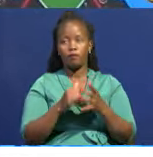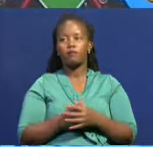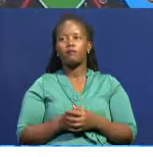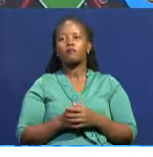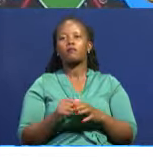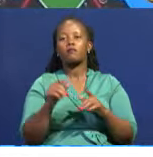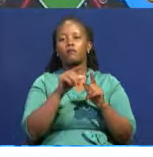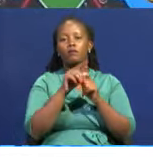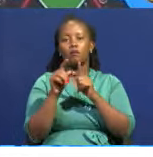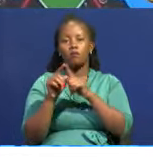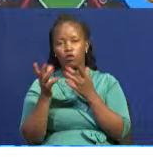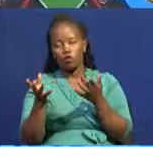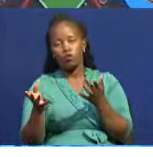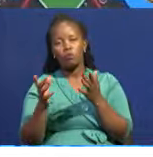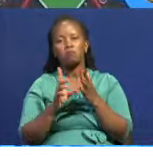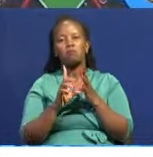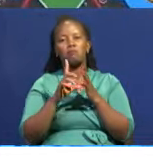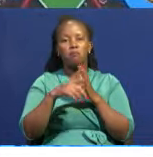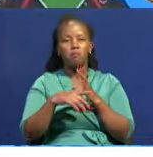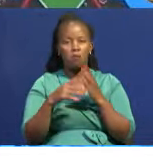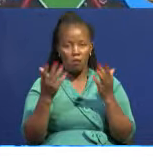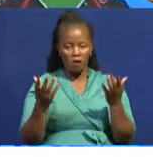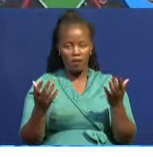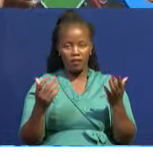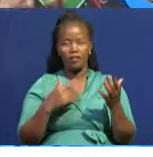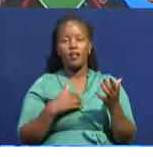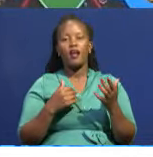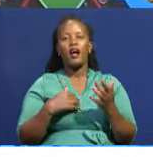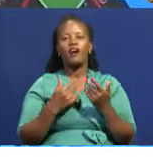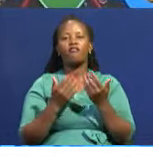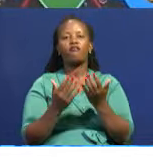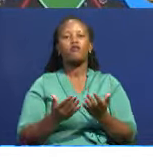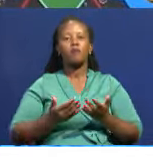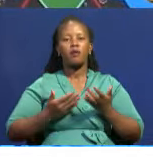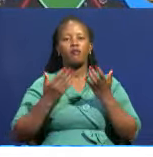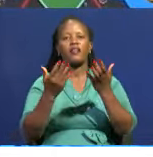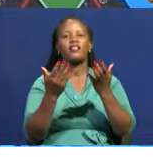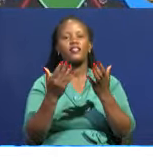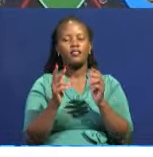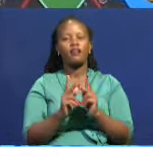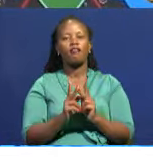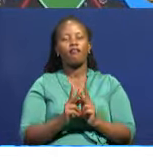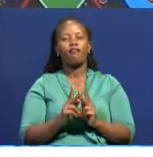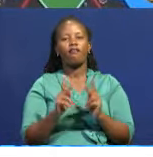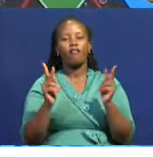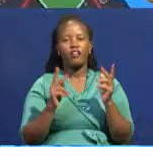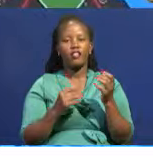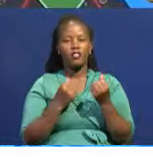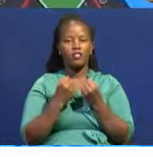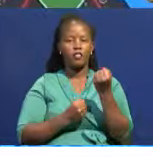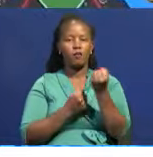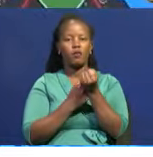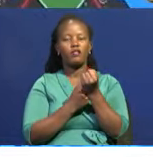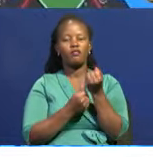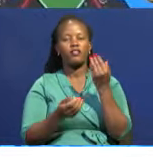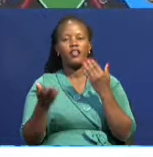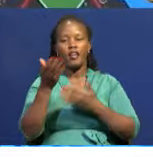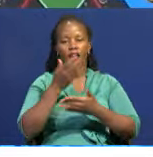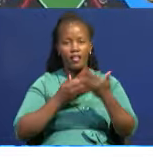And from there, springboard into providing very supportive engagements for our